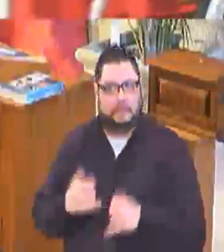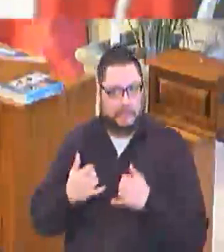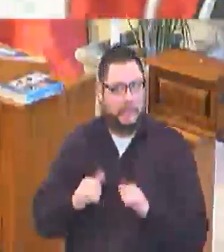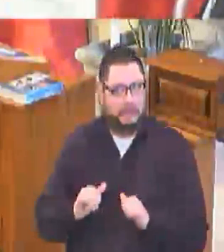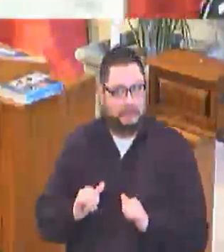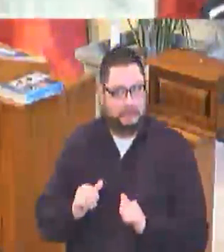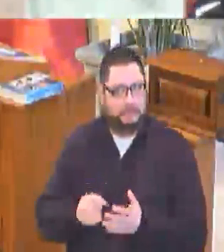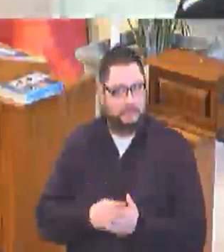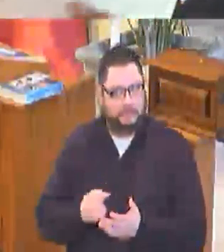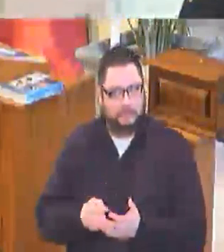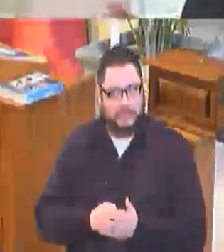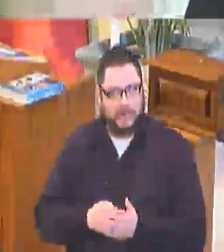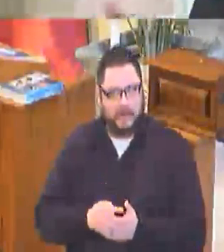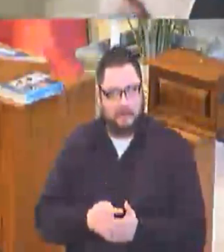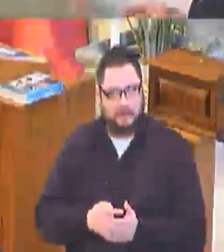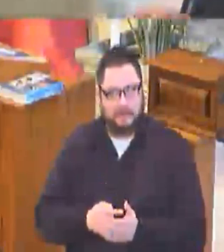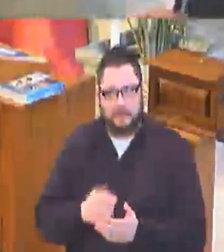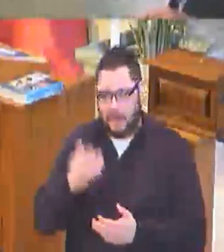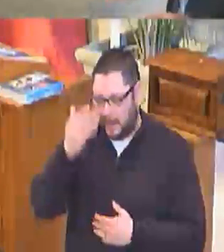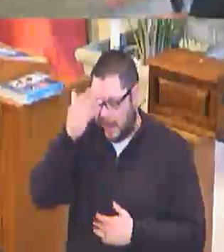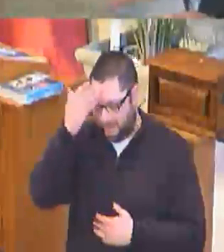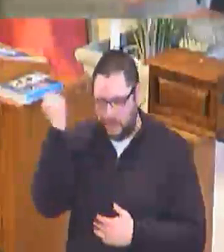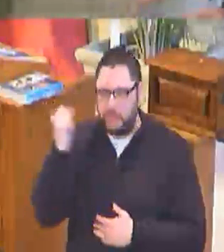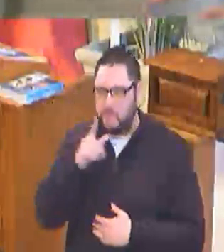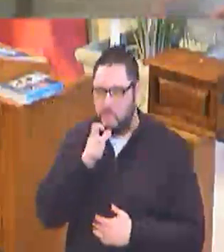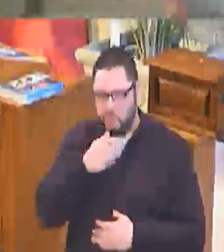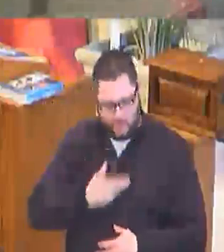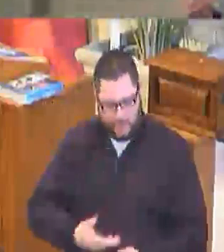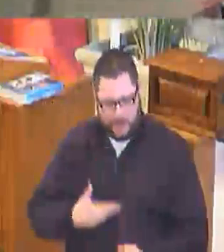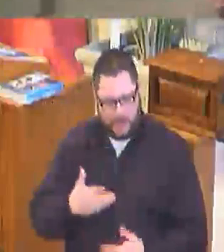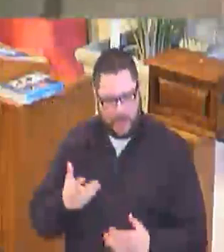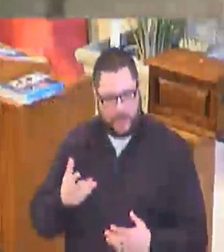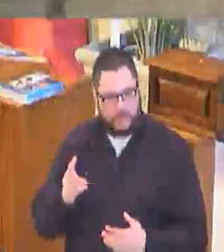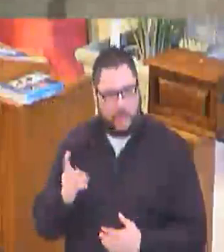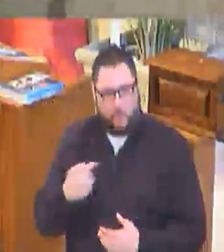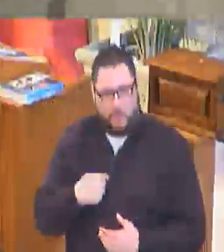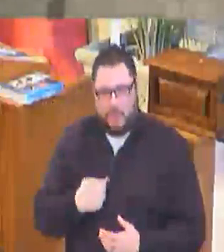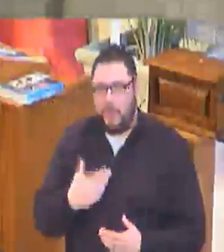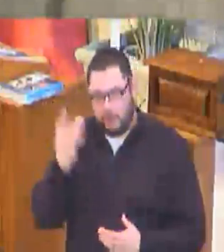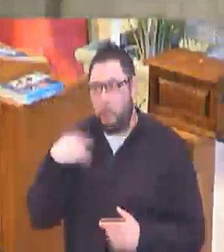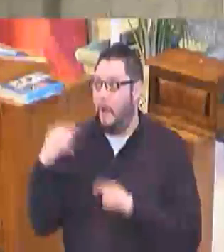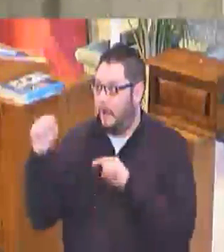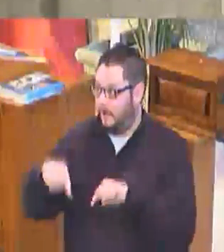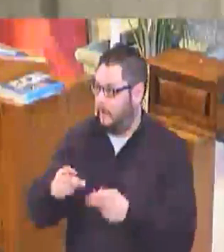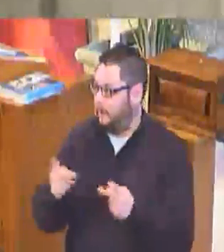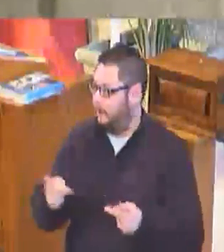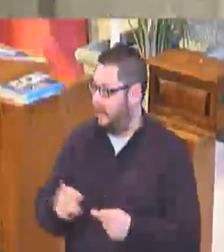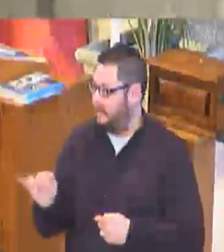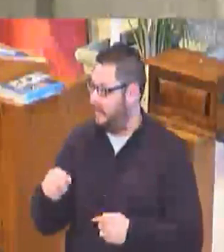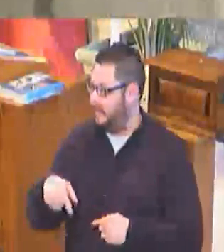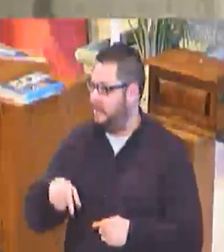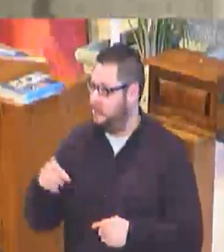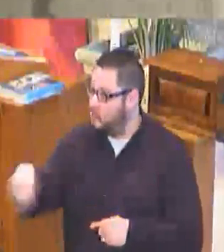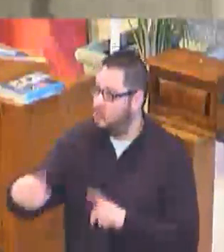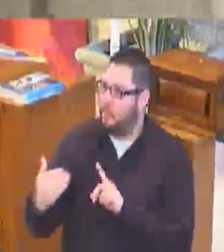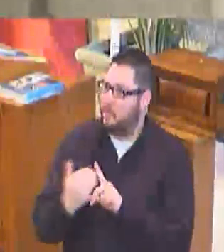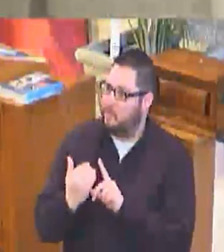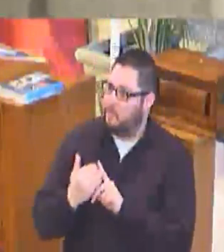I do it sometimes, is forget who and what I am. That's why I come to places like this, so you can remind